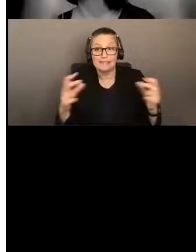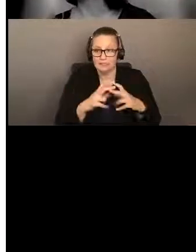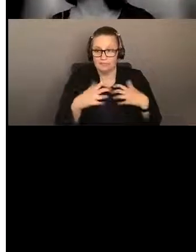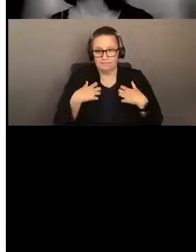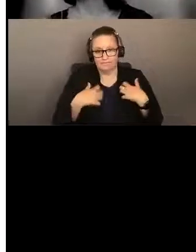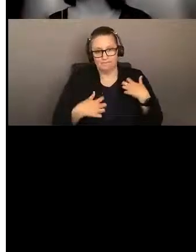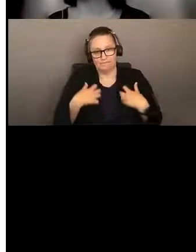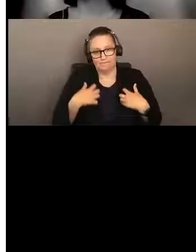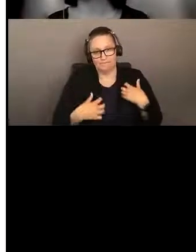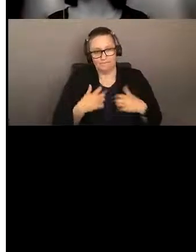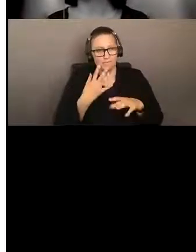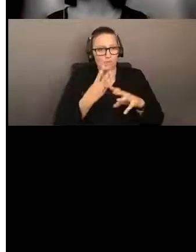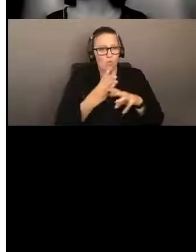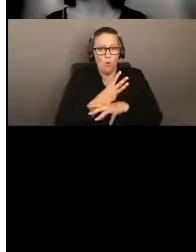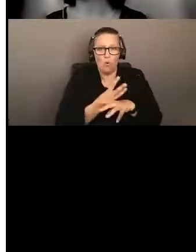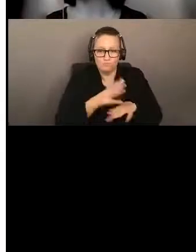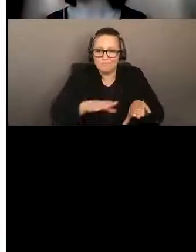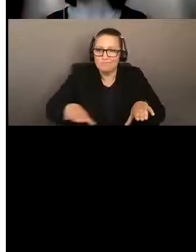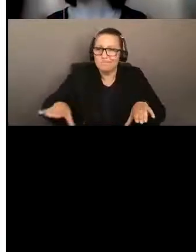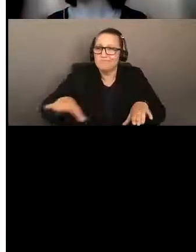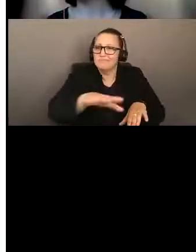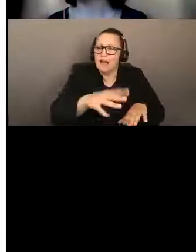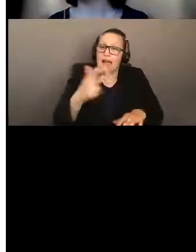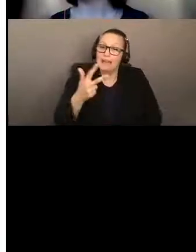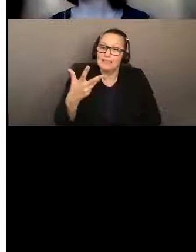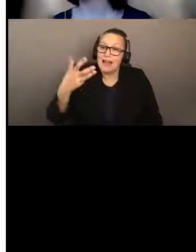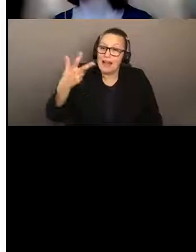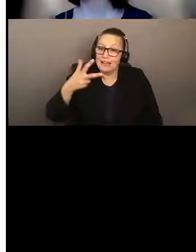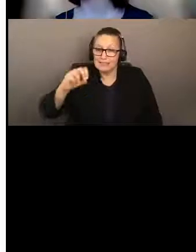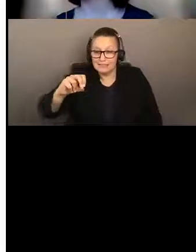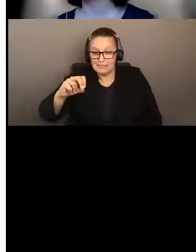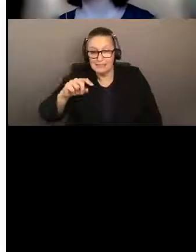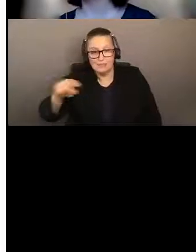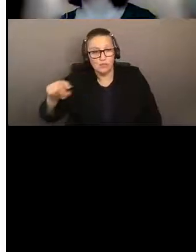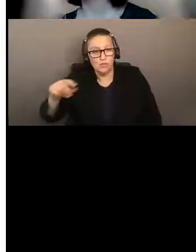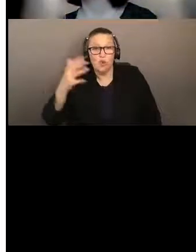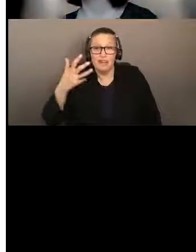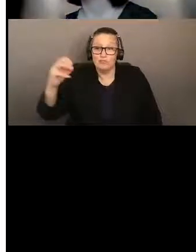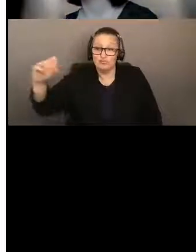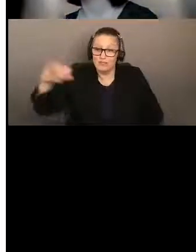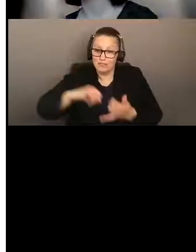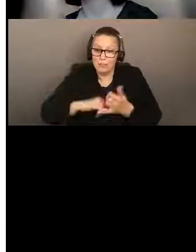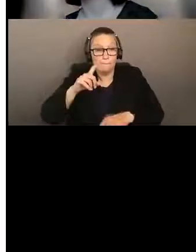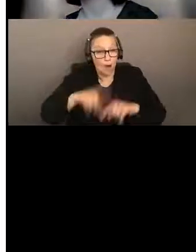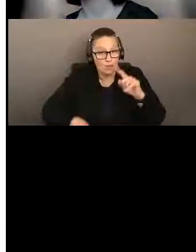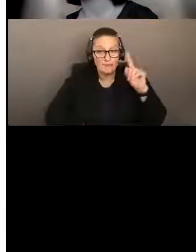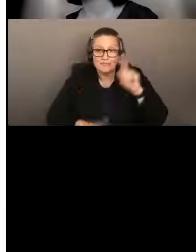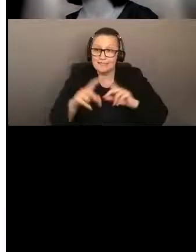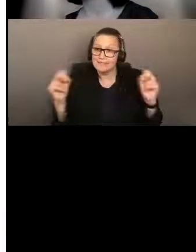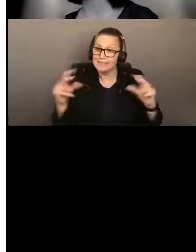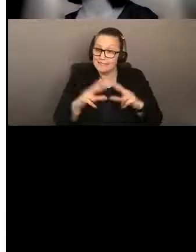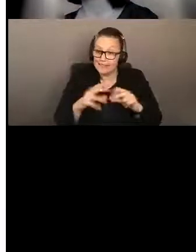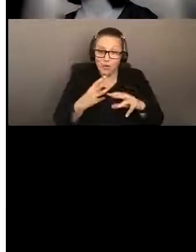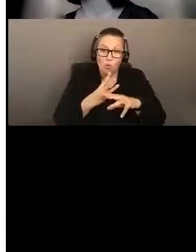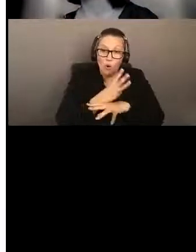however, and from the 1880s and by 1900, much of the area that encompasses the City of Sydney local government area,